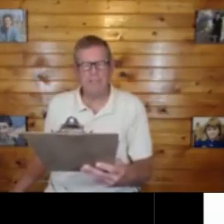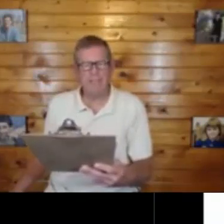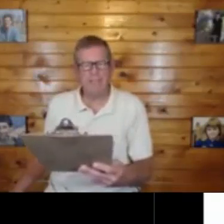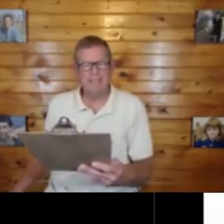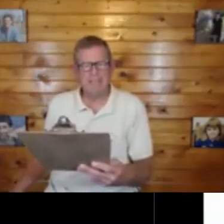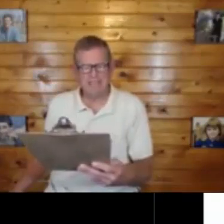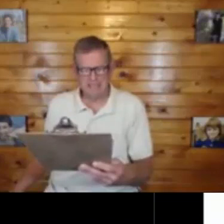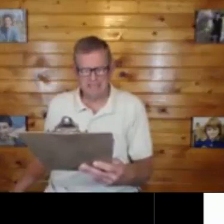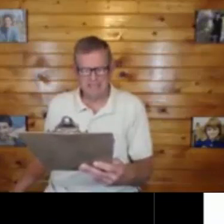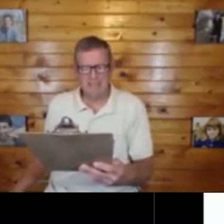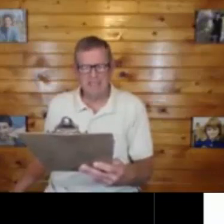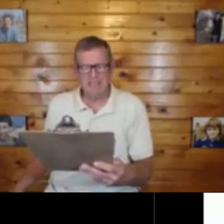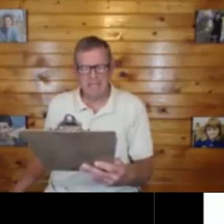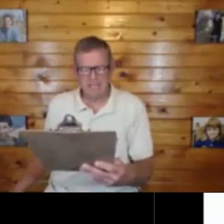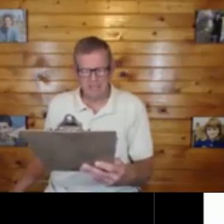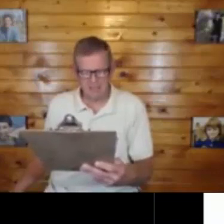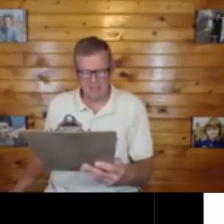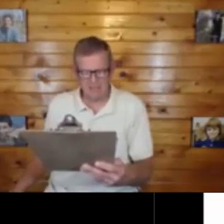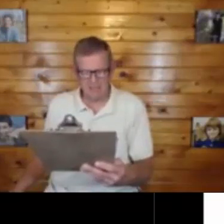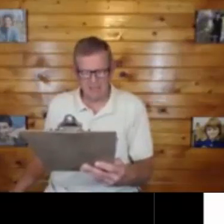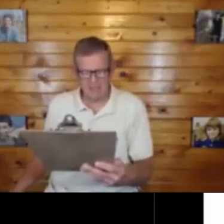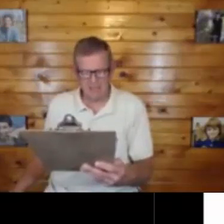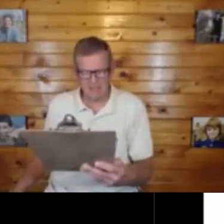linge. D.